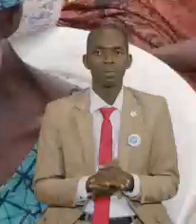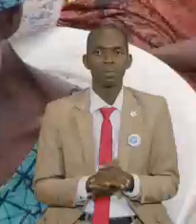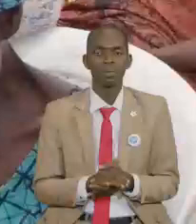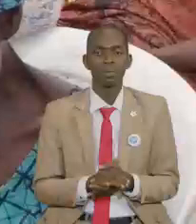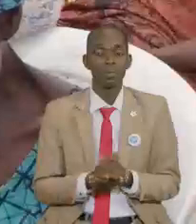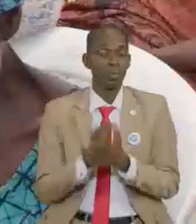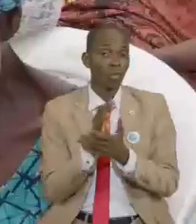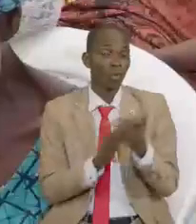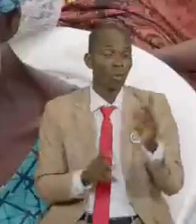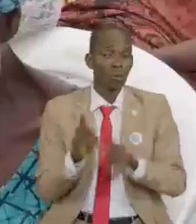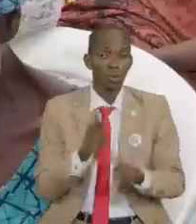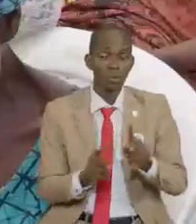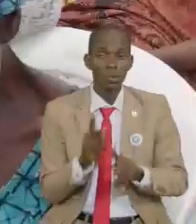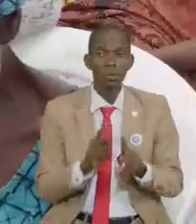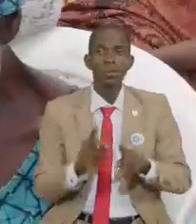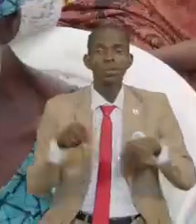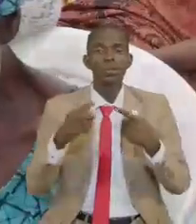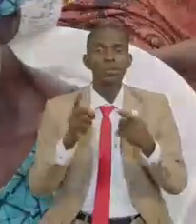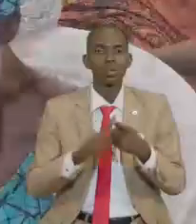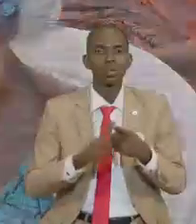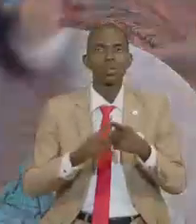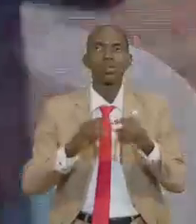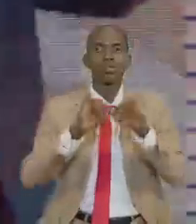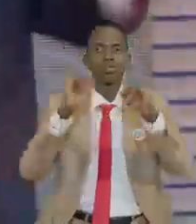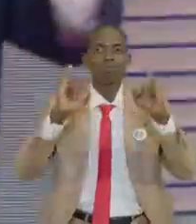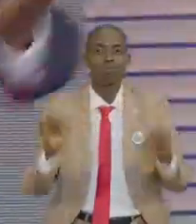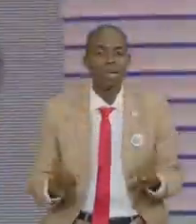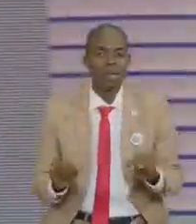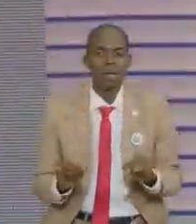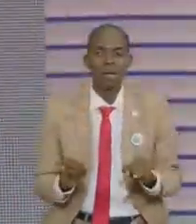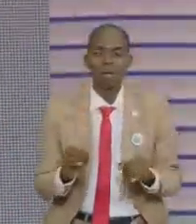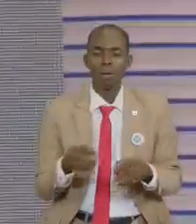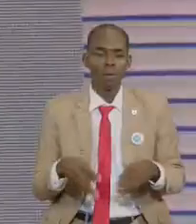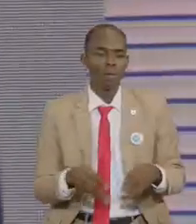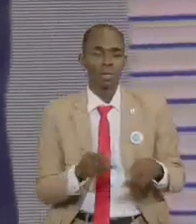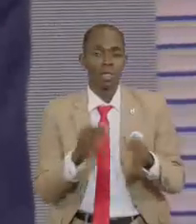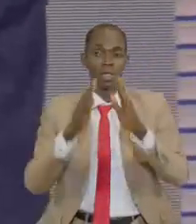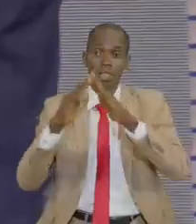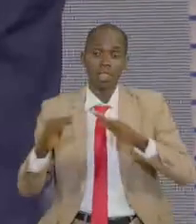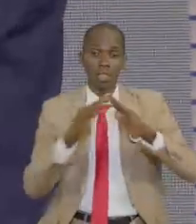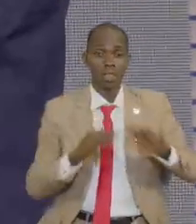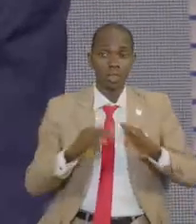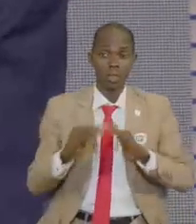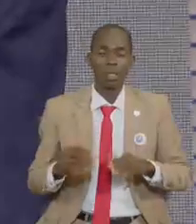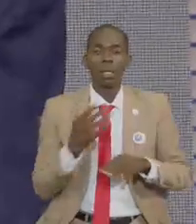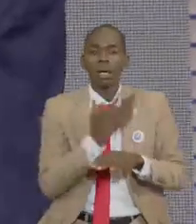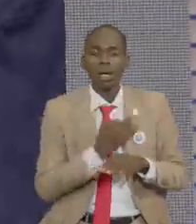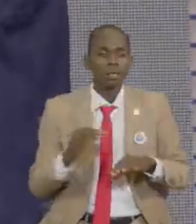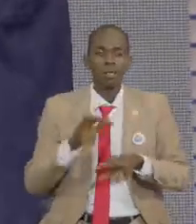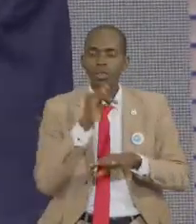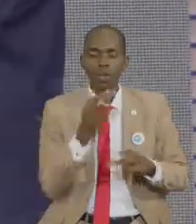Some people go to an idolatrous community, and when they go there, they don't take their resolution and